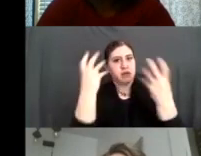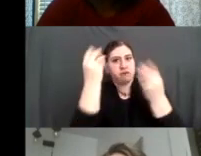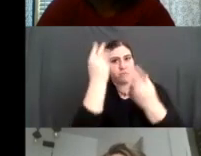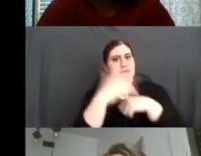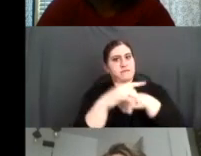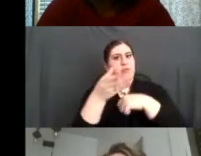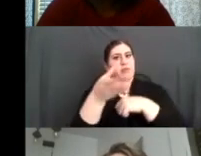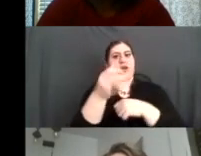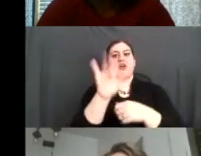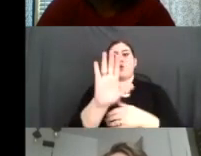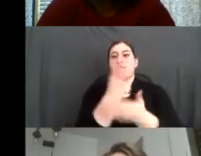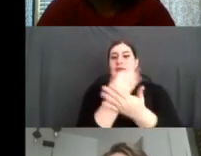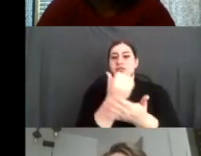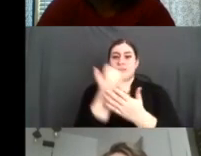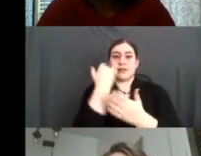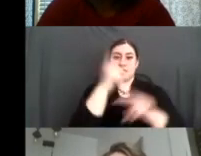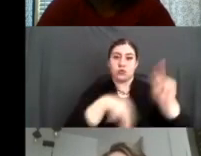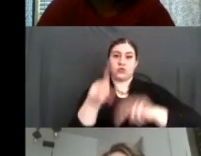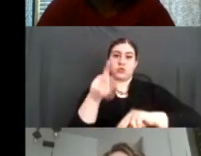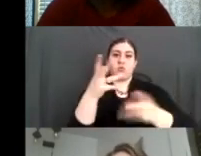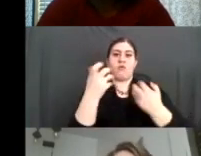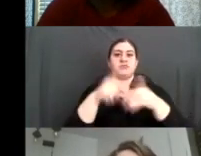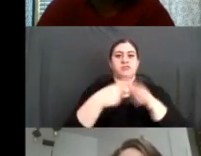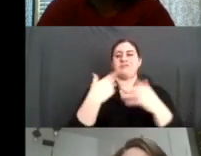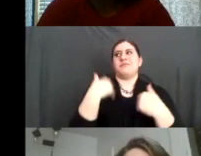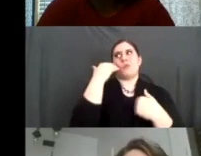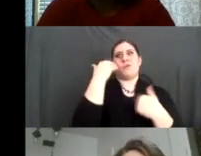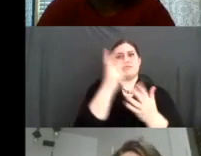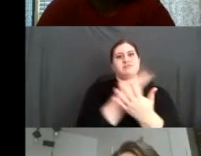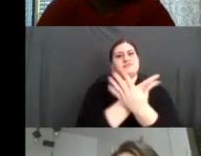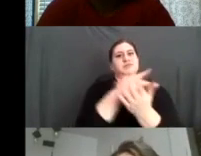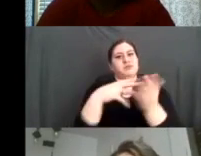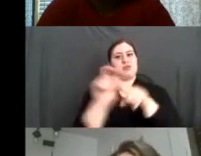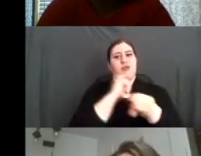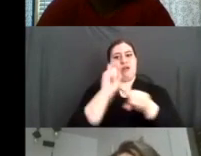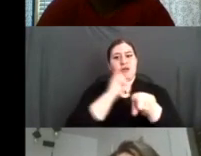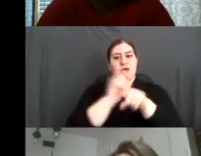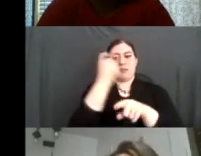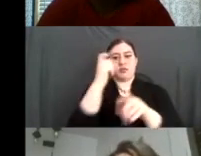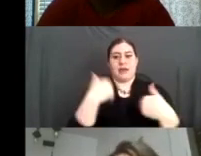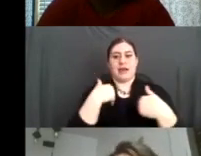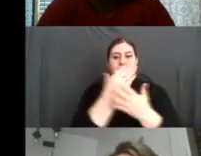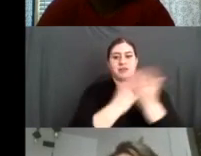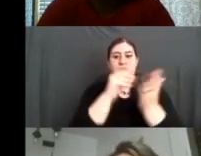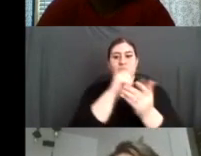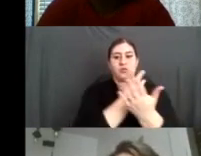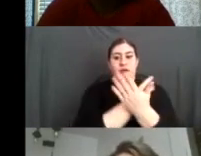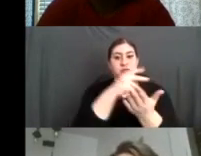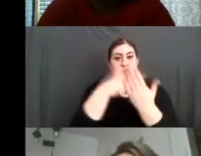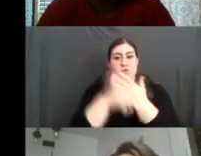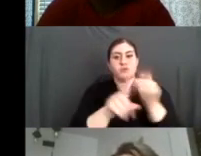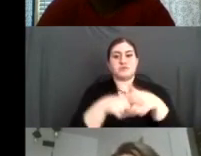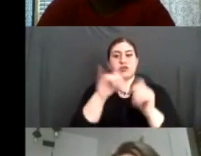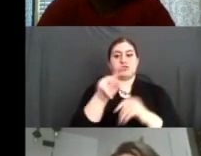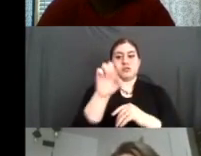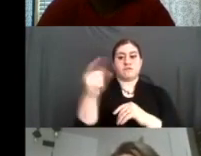your financial aid, for instance, if you're looking to start, I know I've had several graduate students call because we've got some graduate programs that are starting on June 1st. If